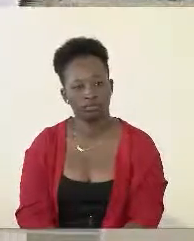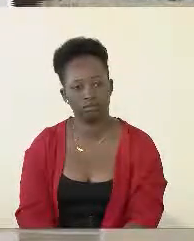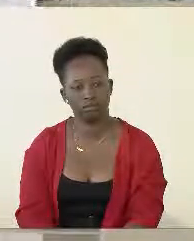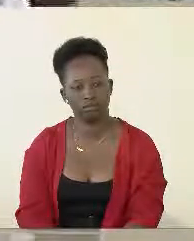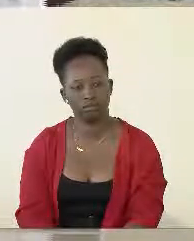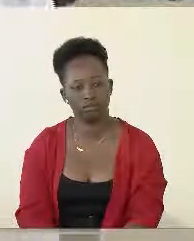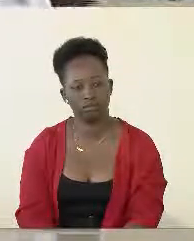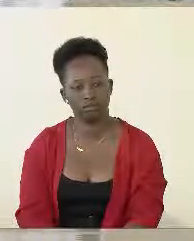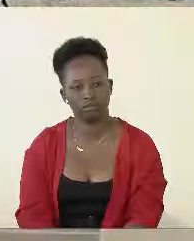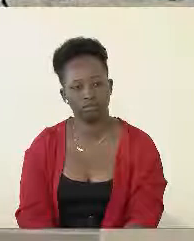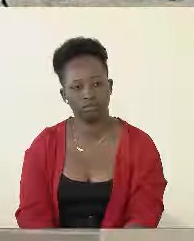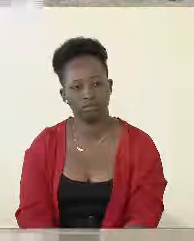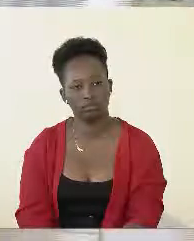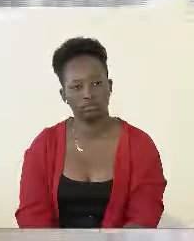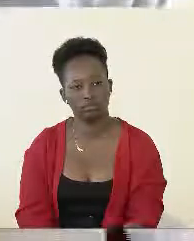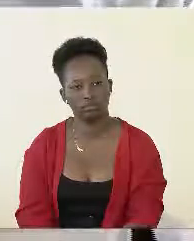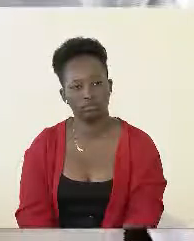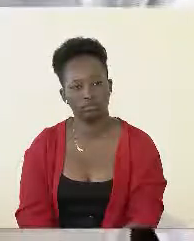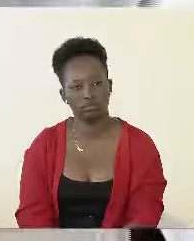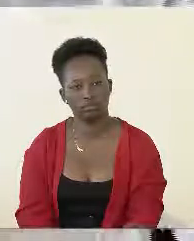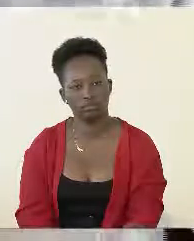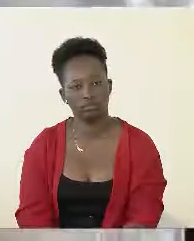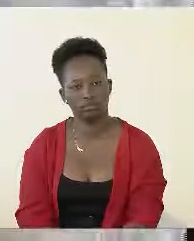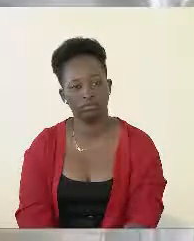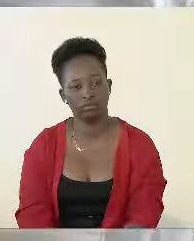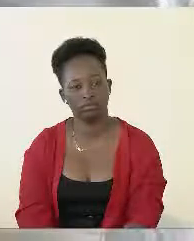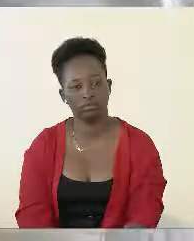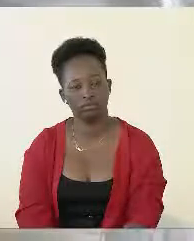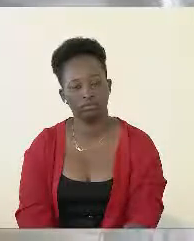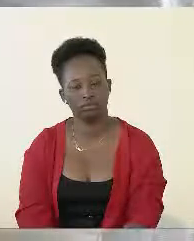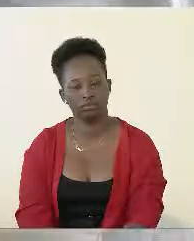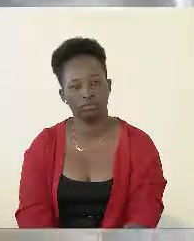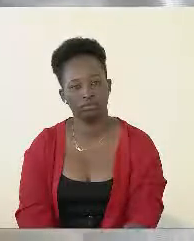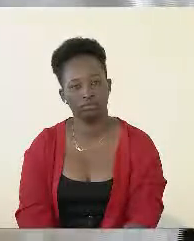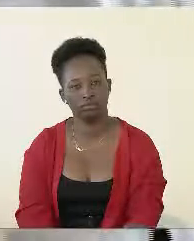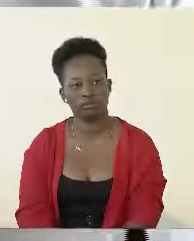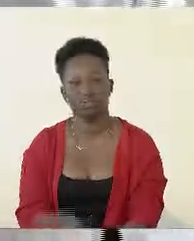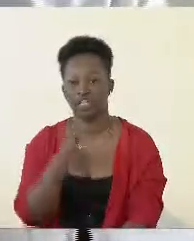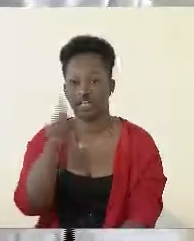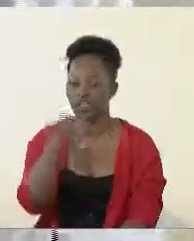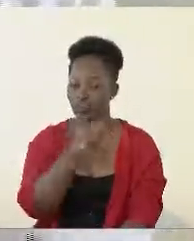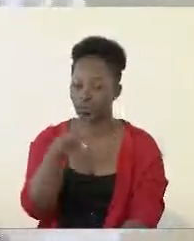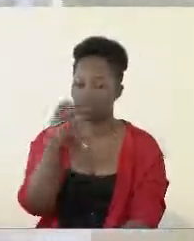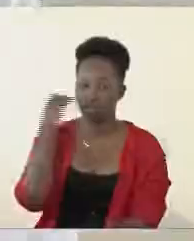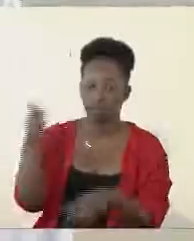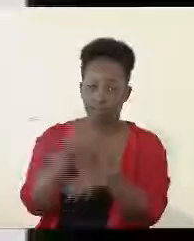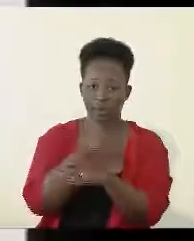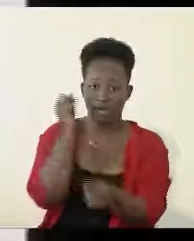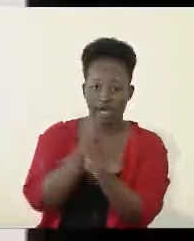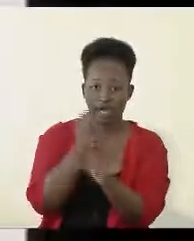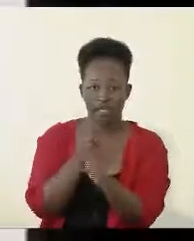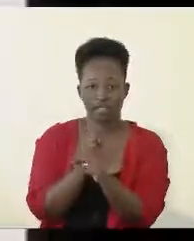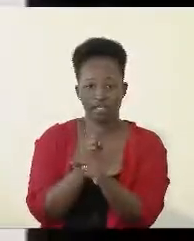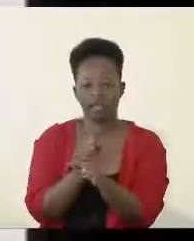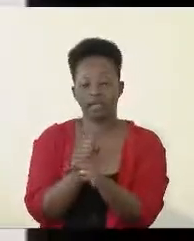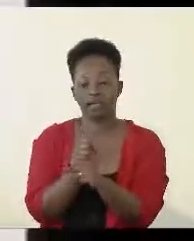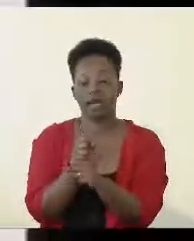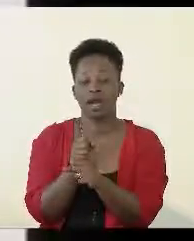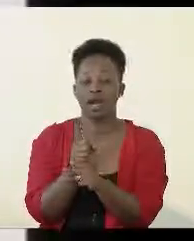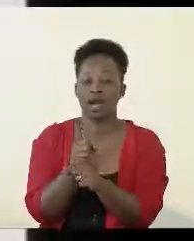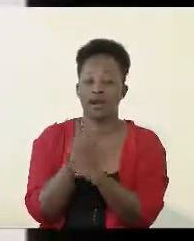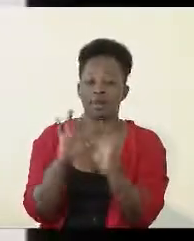or employing many family members in the business, it is a mistake. It is not good. Because these